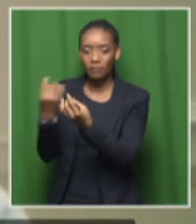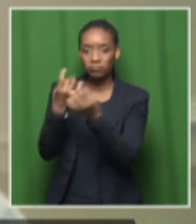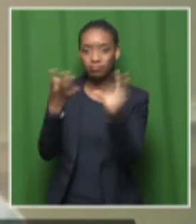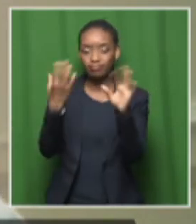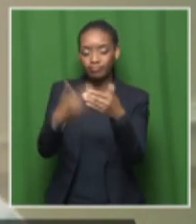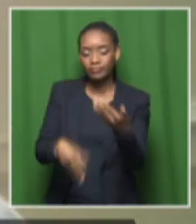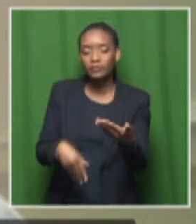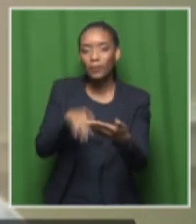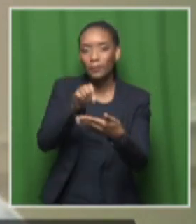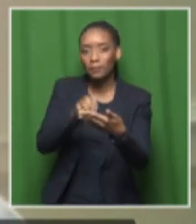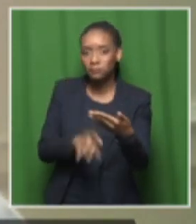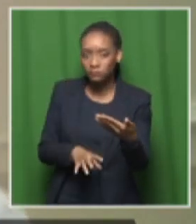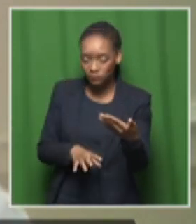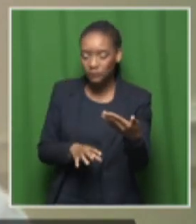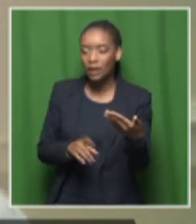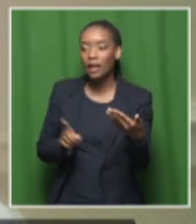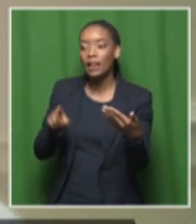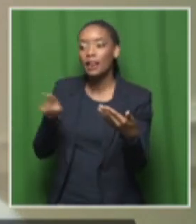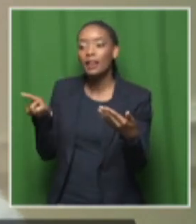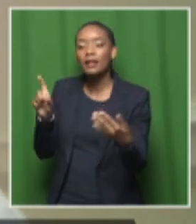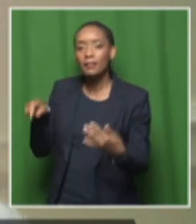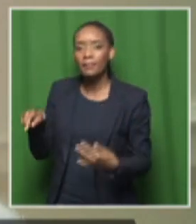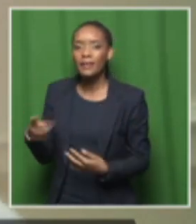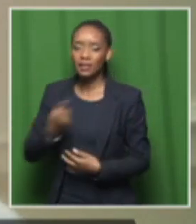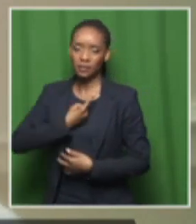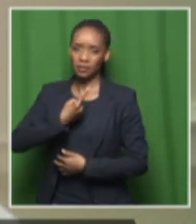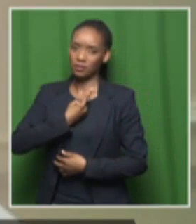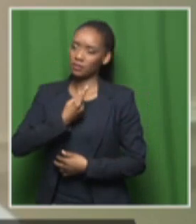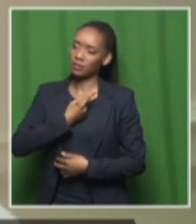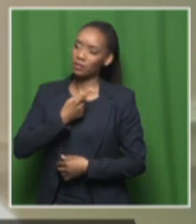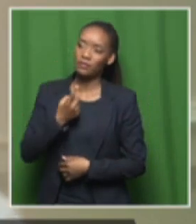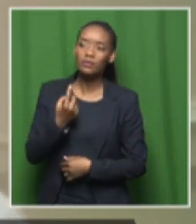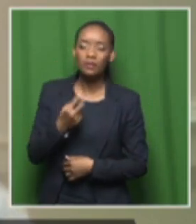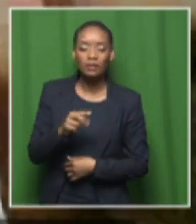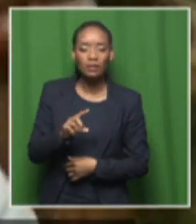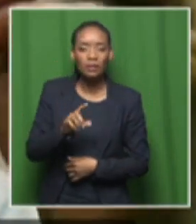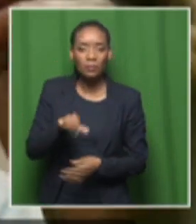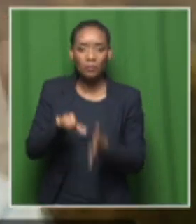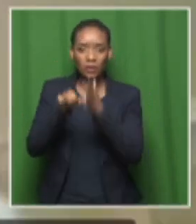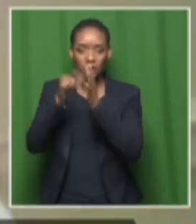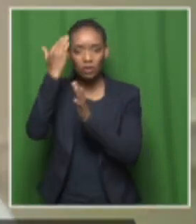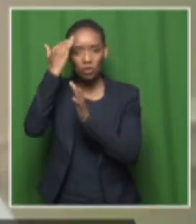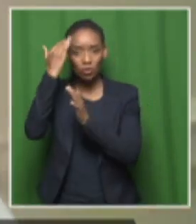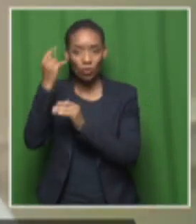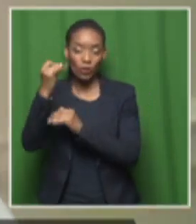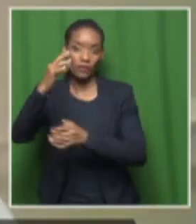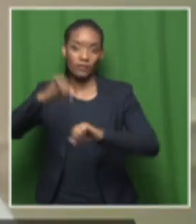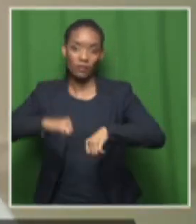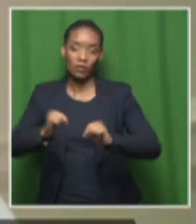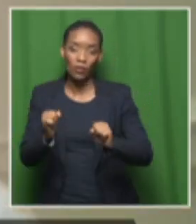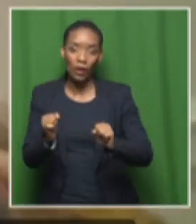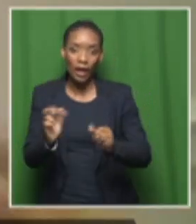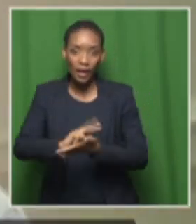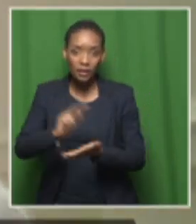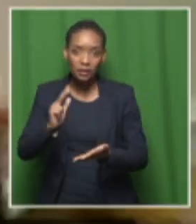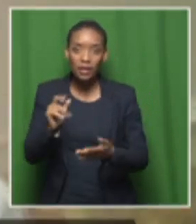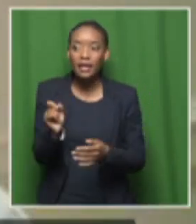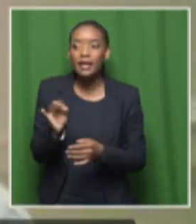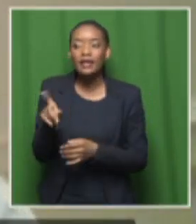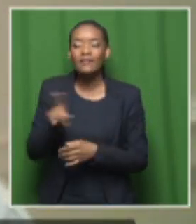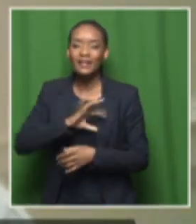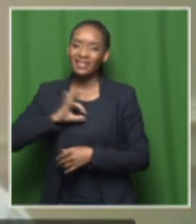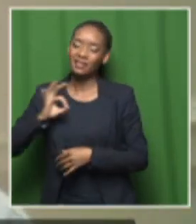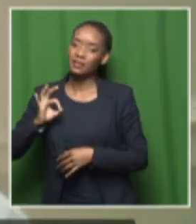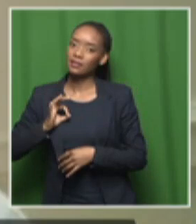determined whether the investigation was appropriate, authorized, and so on. Failure to do that